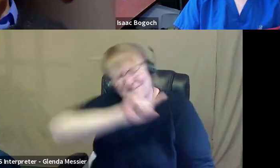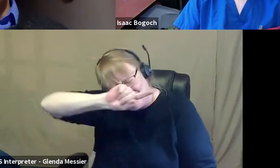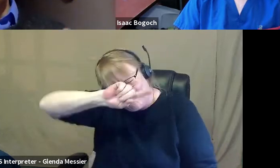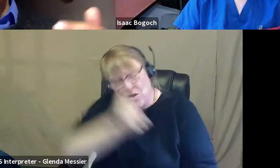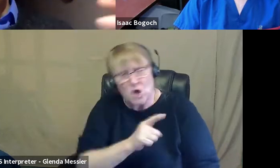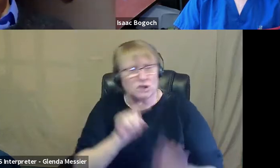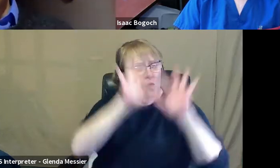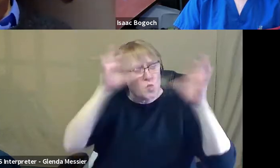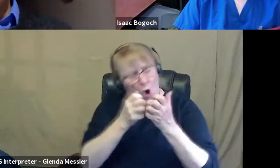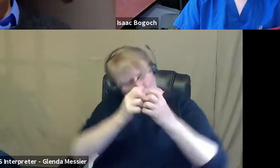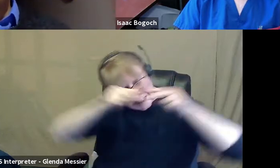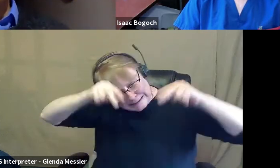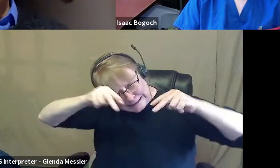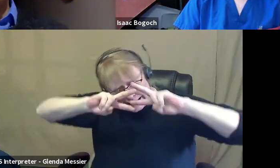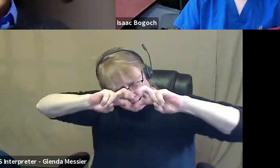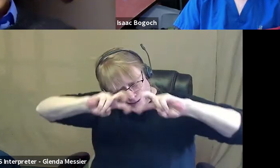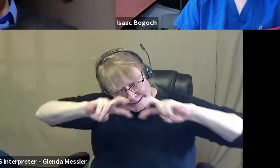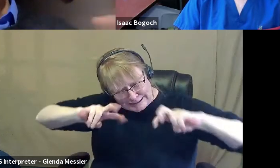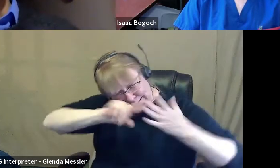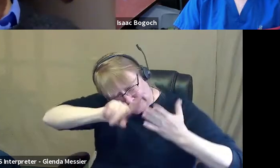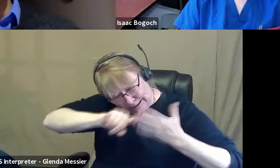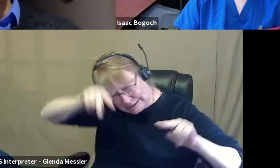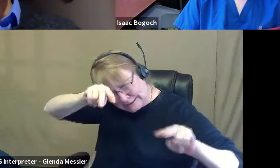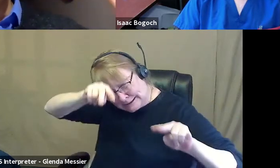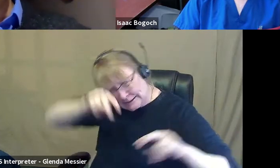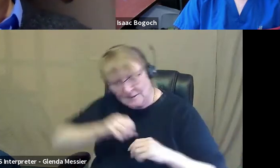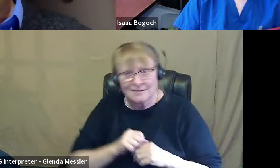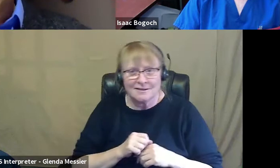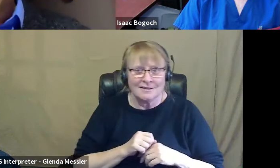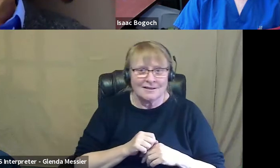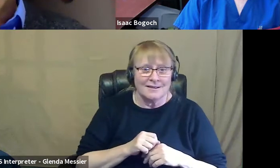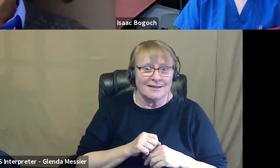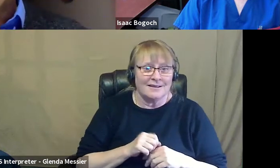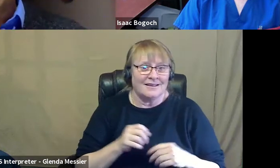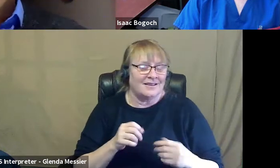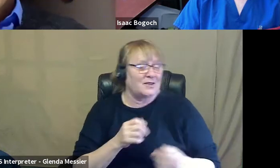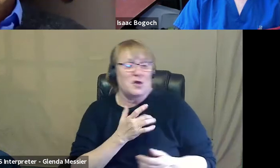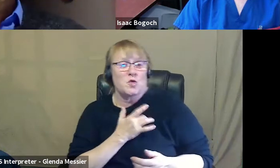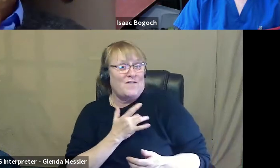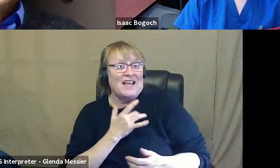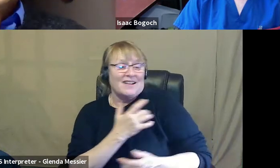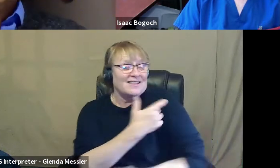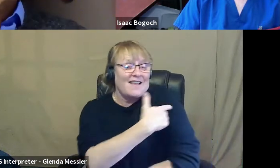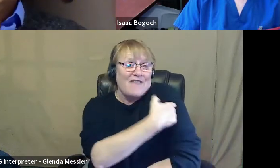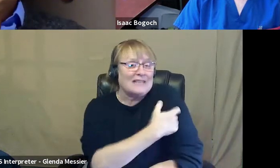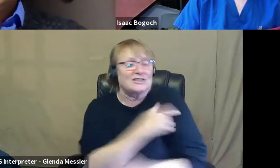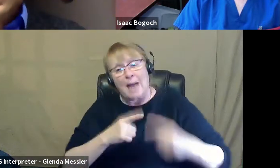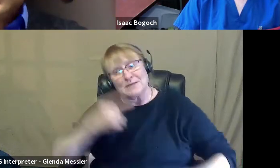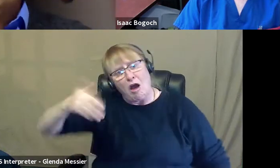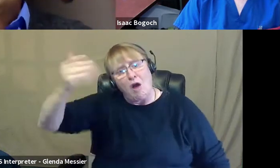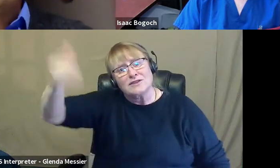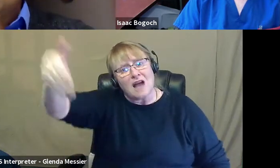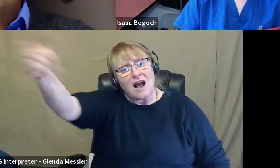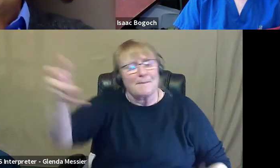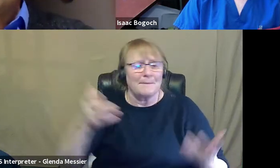know, in December, a couple of people fainted after vaccination. Happens all the time, right? They made the front page of newspapers. So, you know, now